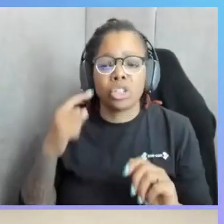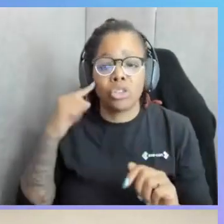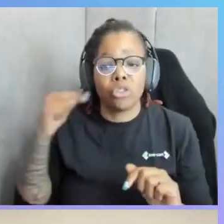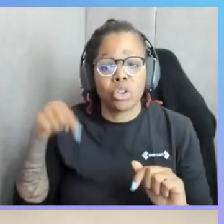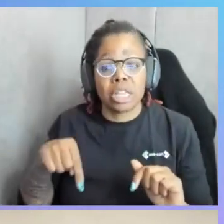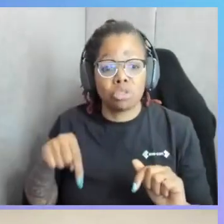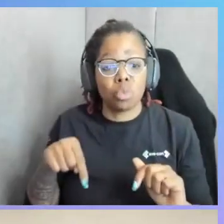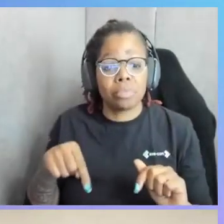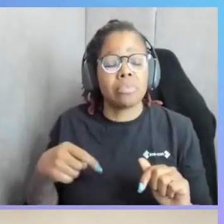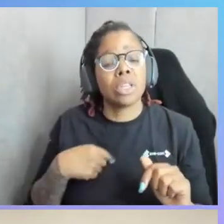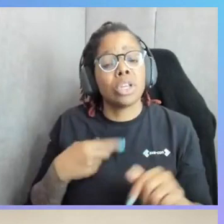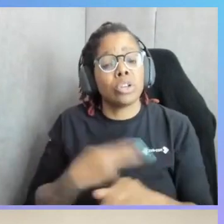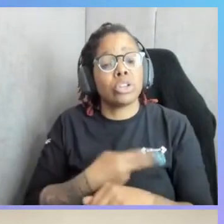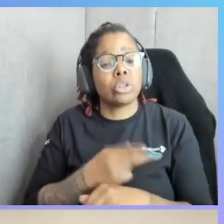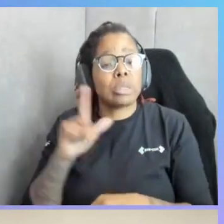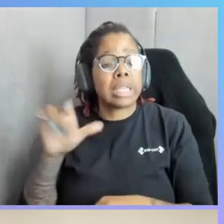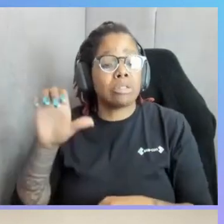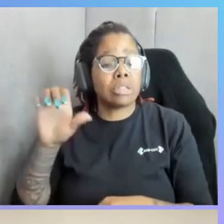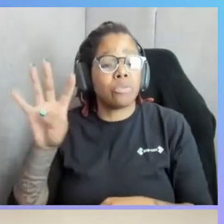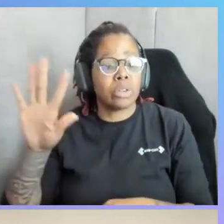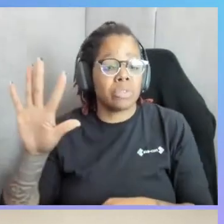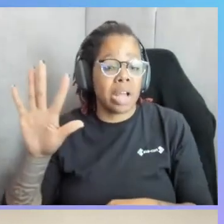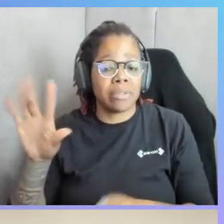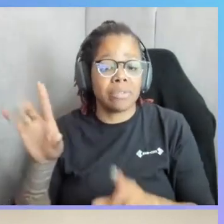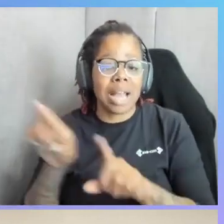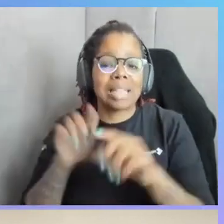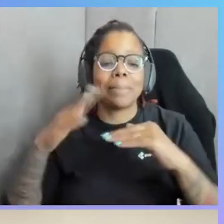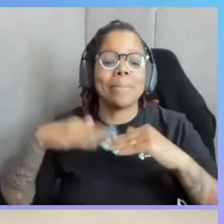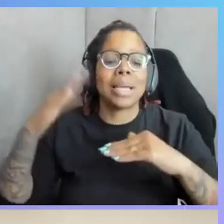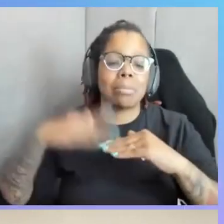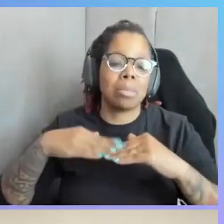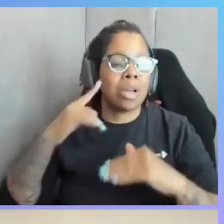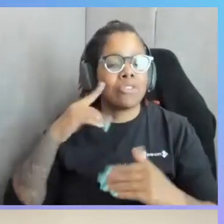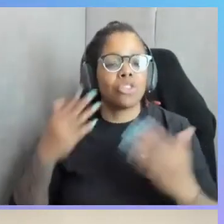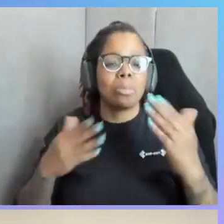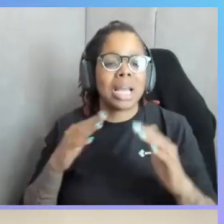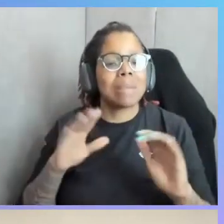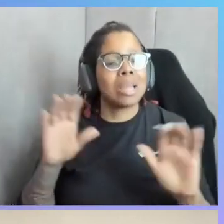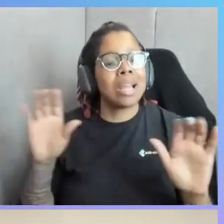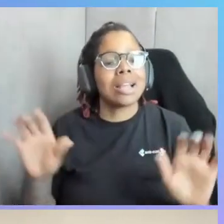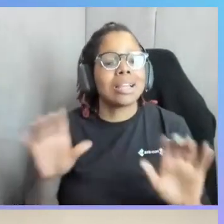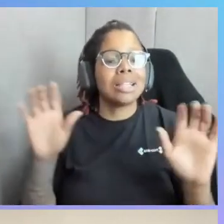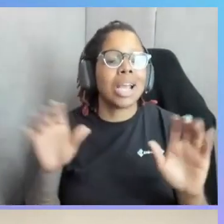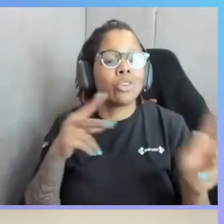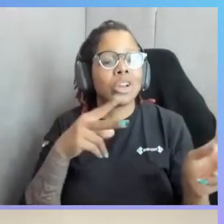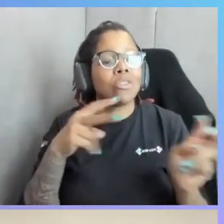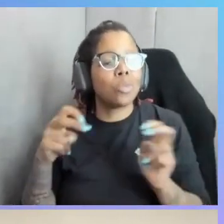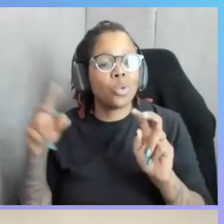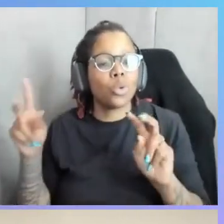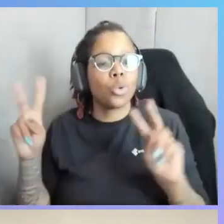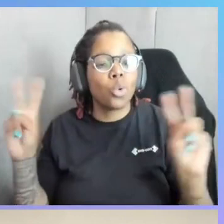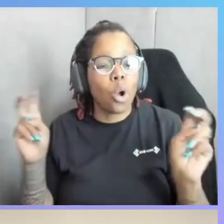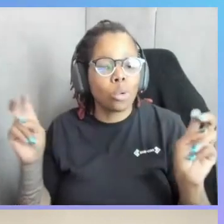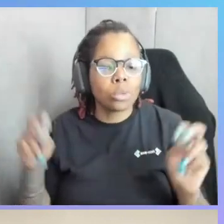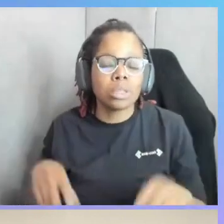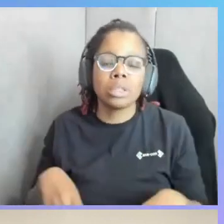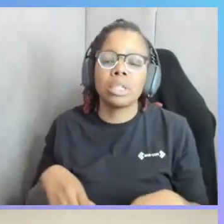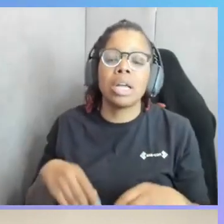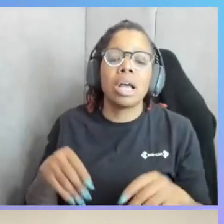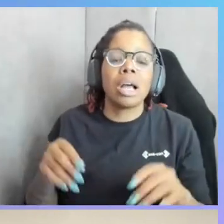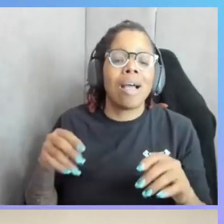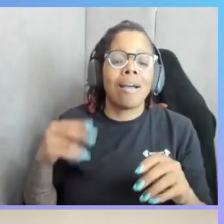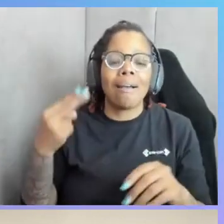be use LC45 as a minimum for maybe decorative pull quotes, standalone headlines,